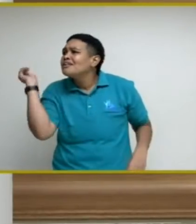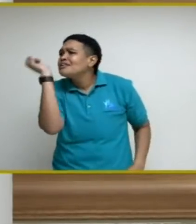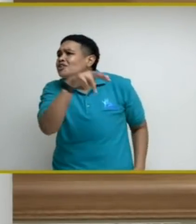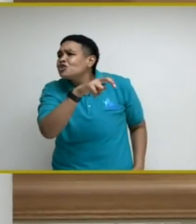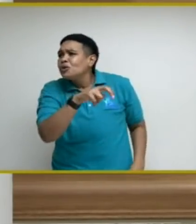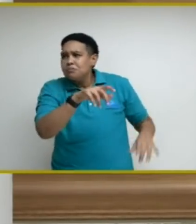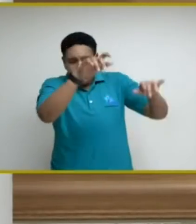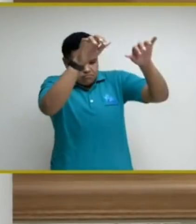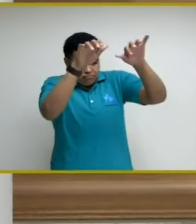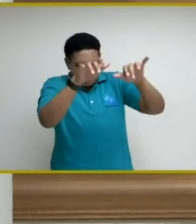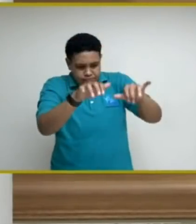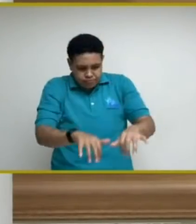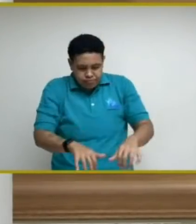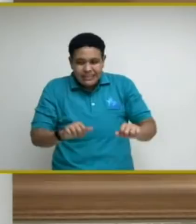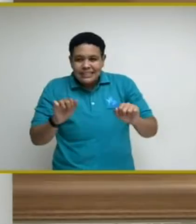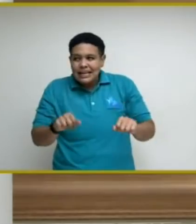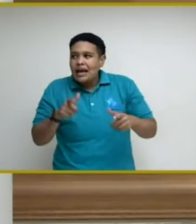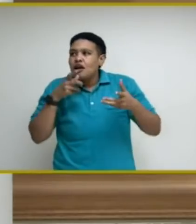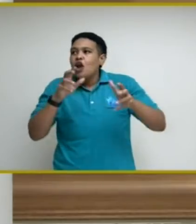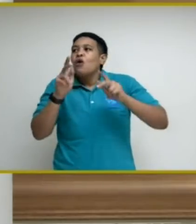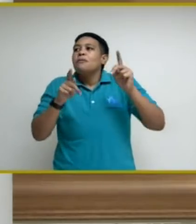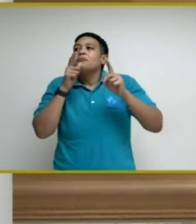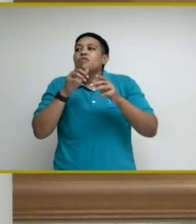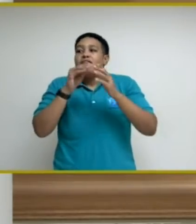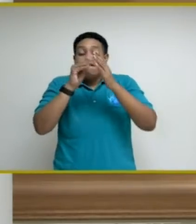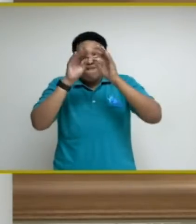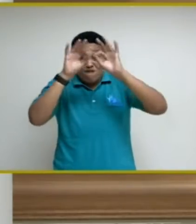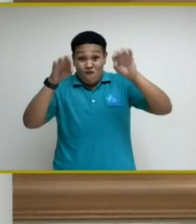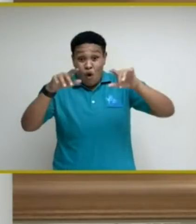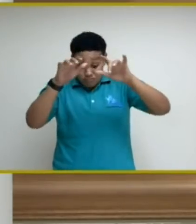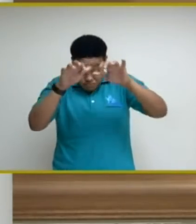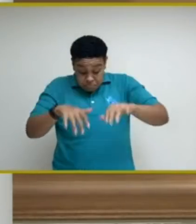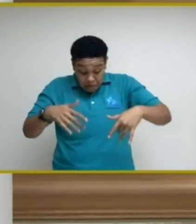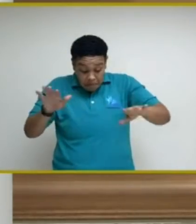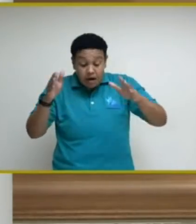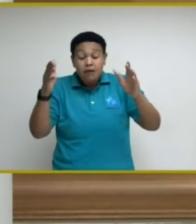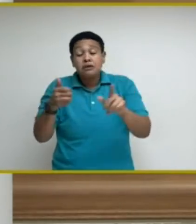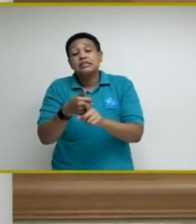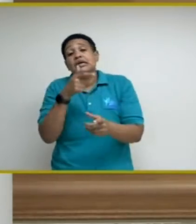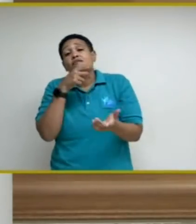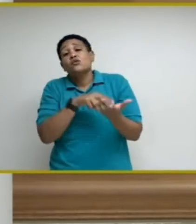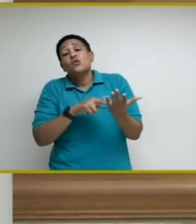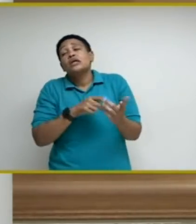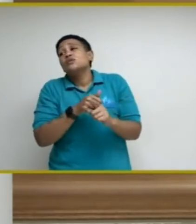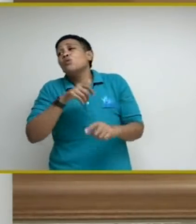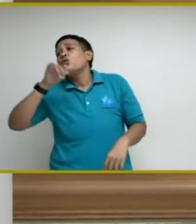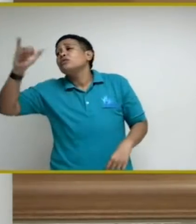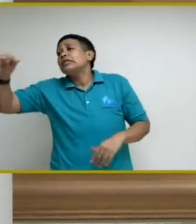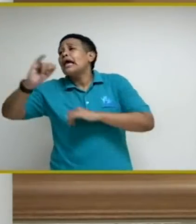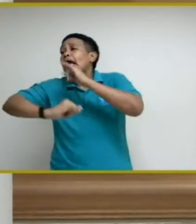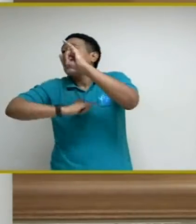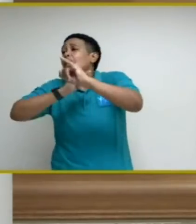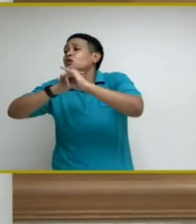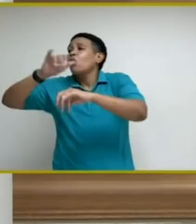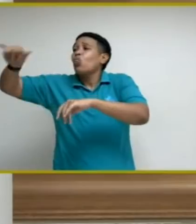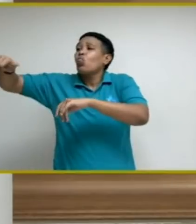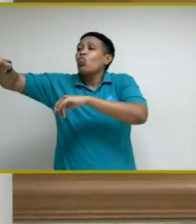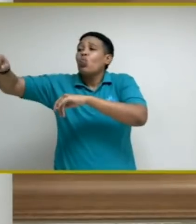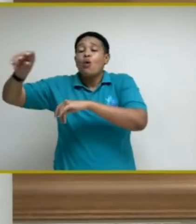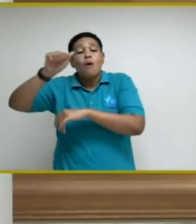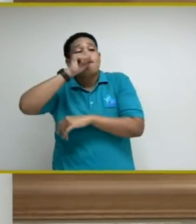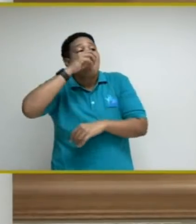persons completing the form to indicate that the person being registered is in an institution or private